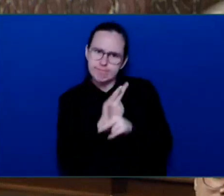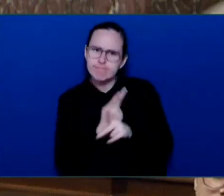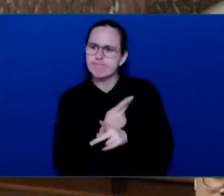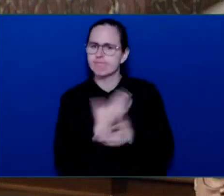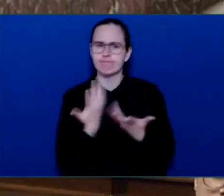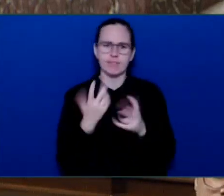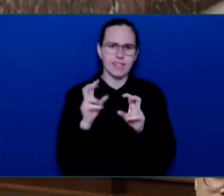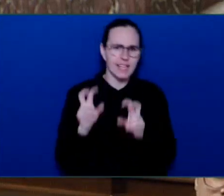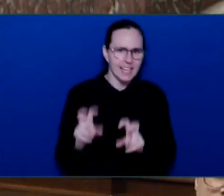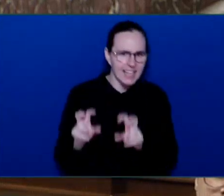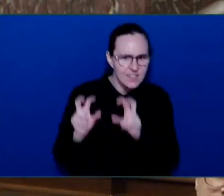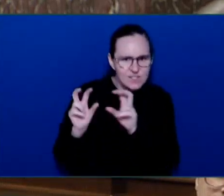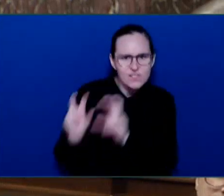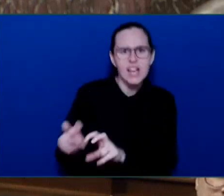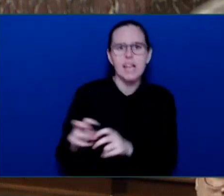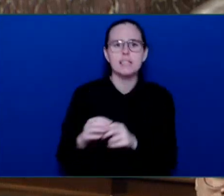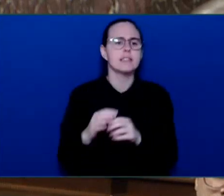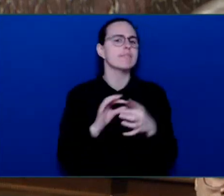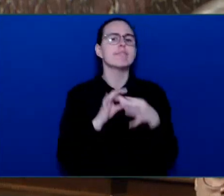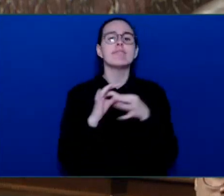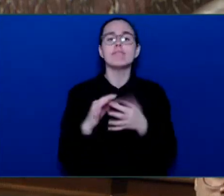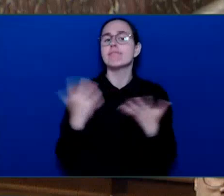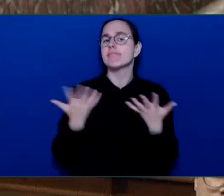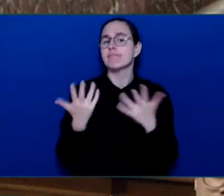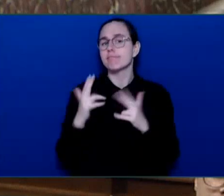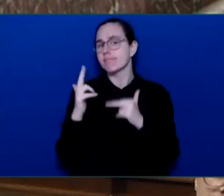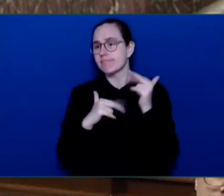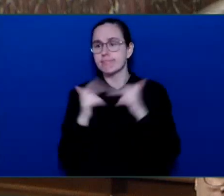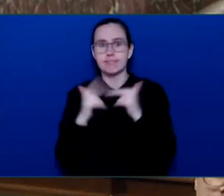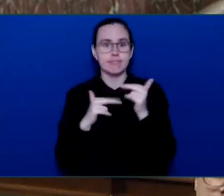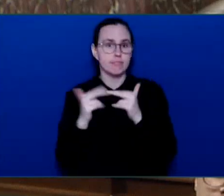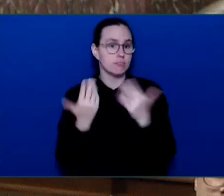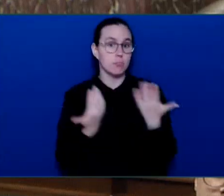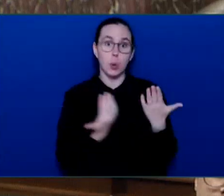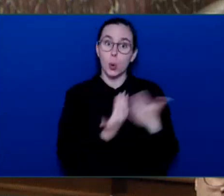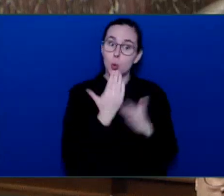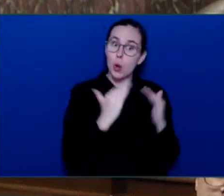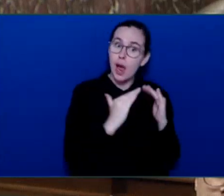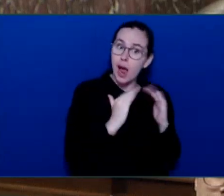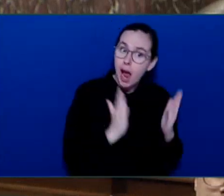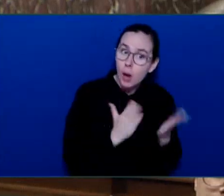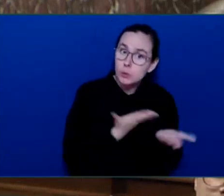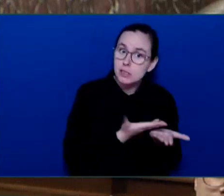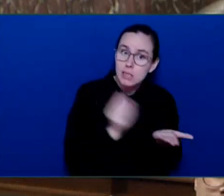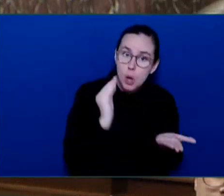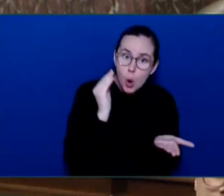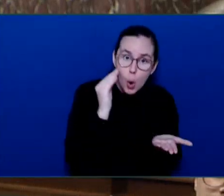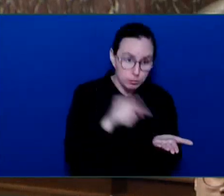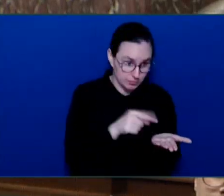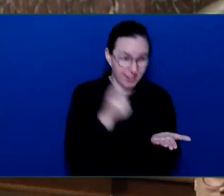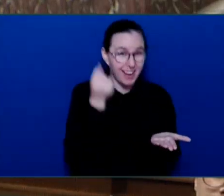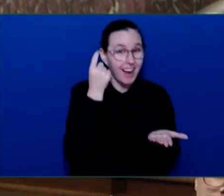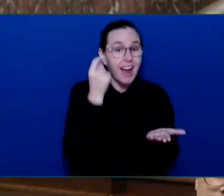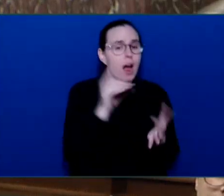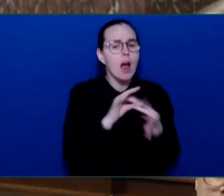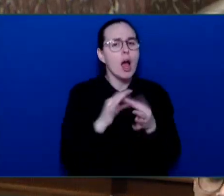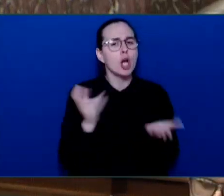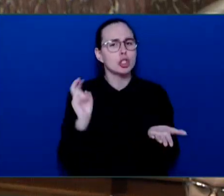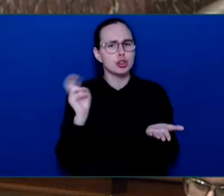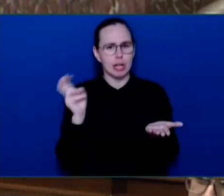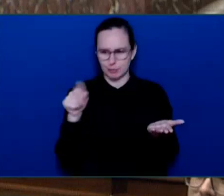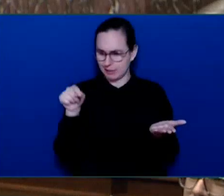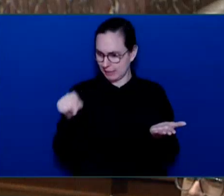housing. Transportation, housing, hand in hand, Mr. Speaker. That's a national conversation that the government of British Columbia is